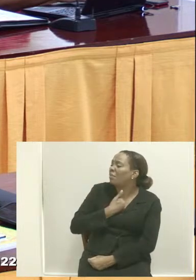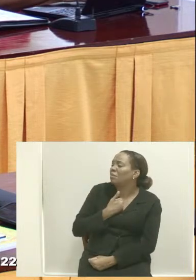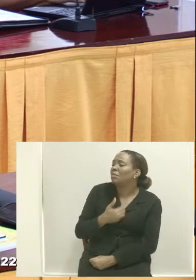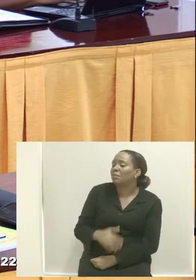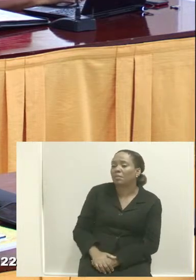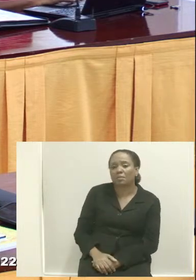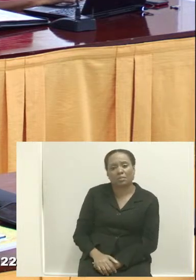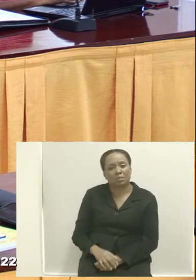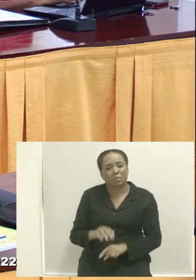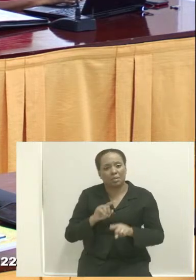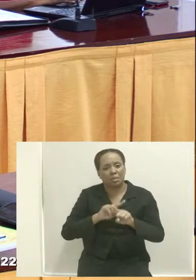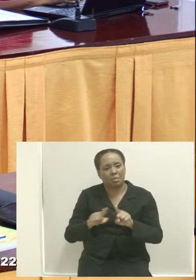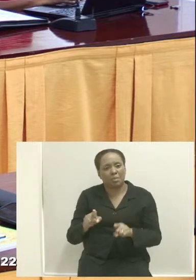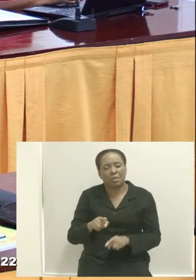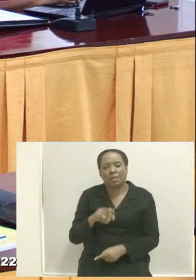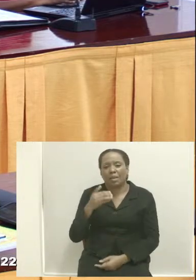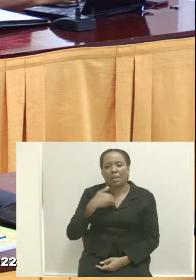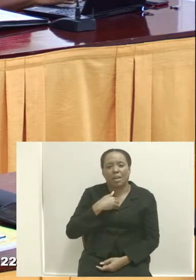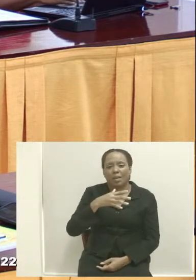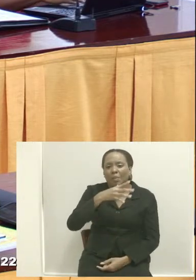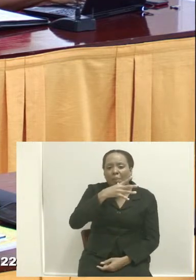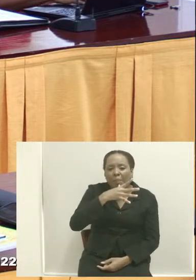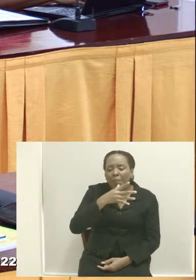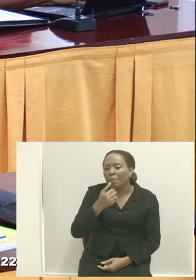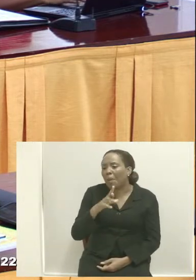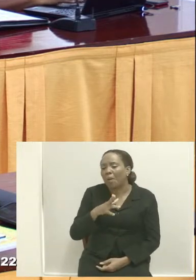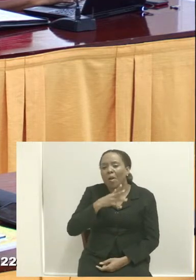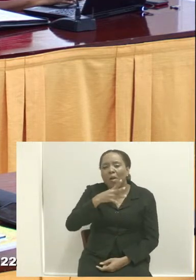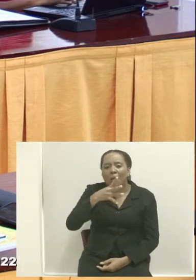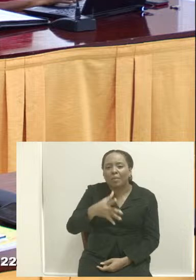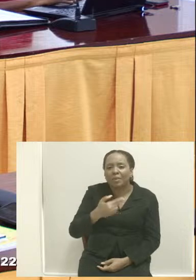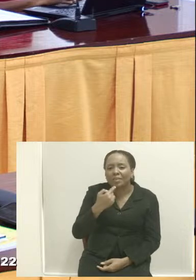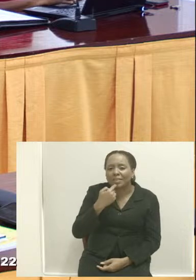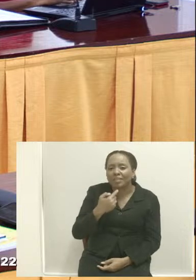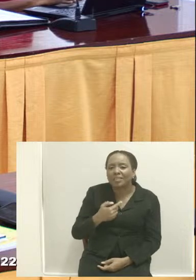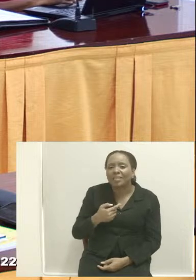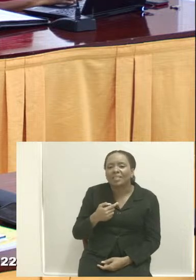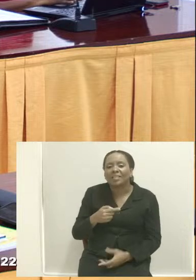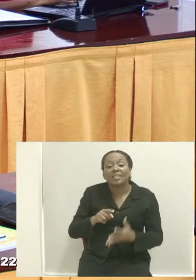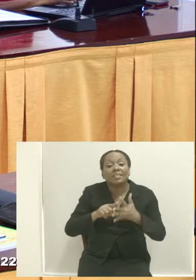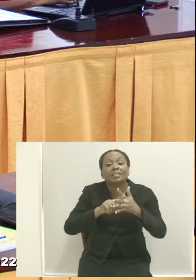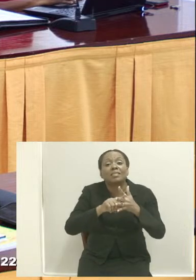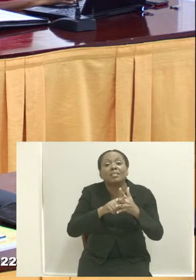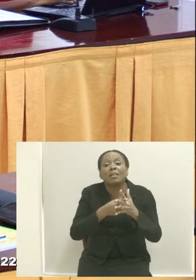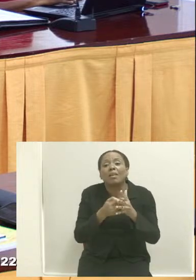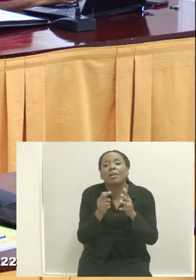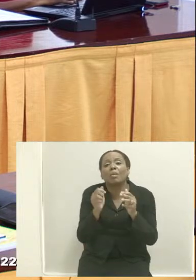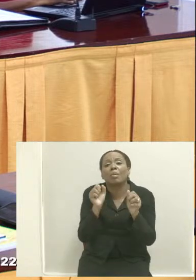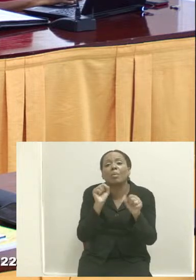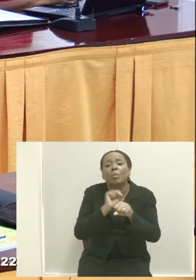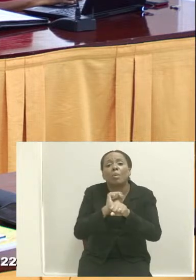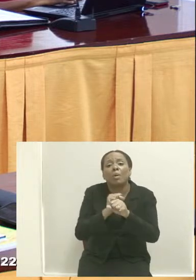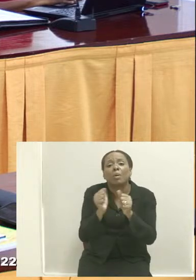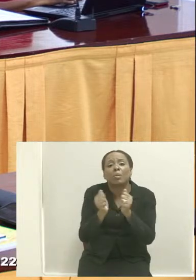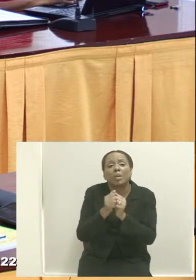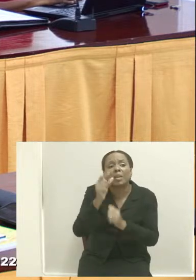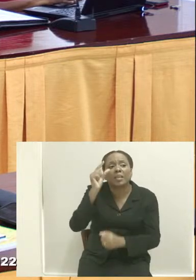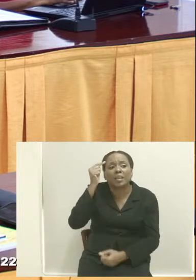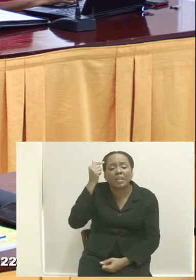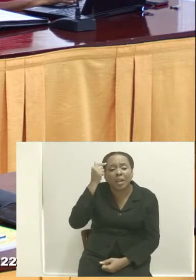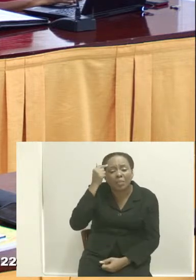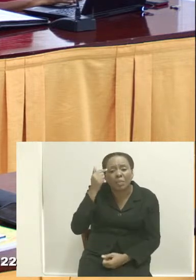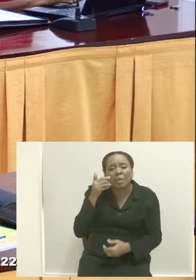who would have said, well, start out by working with government first, and you find your feet, you catch yourself, you get a little job security and so